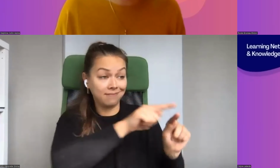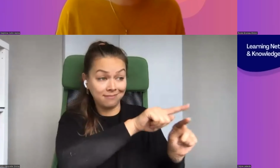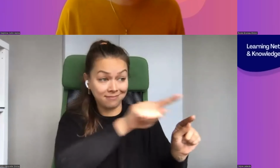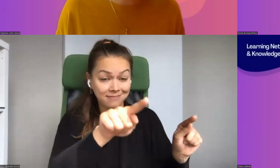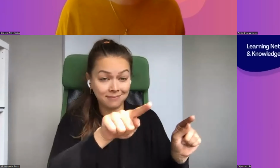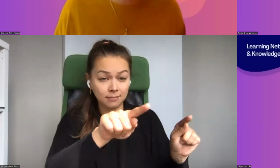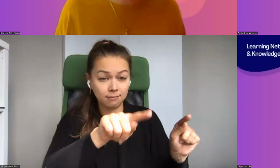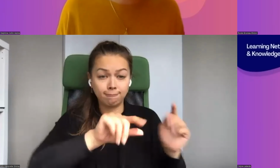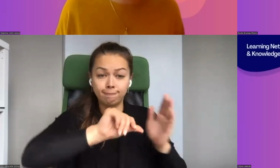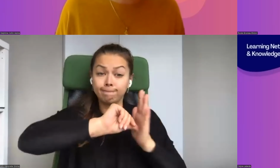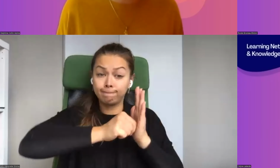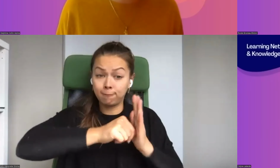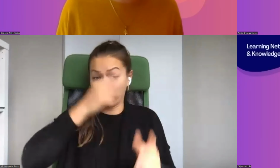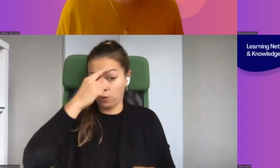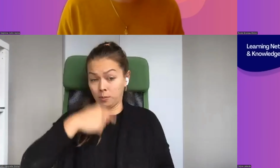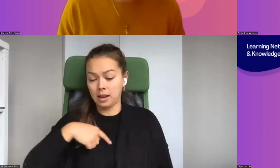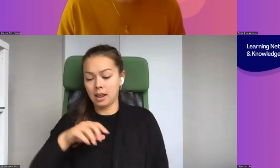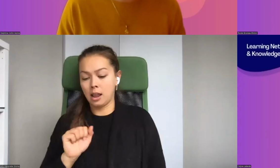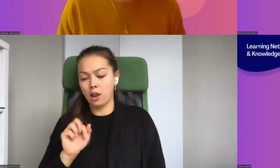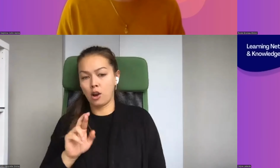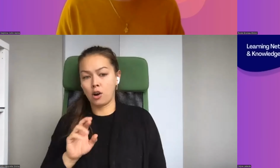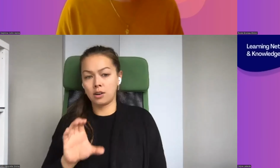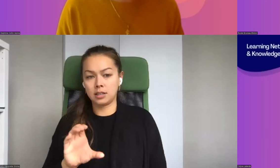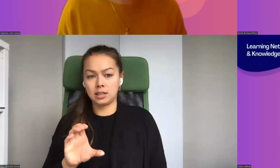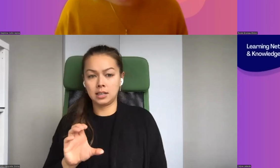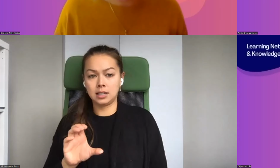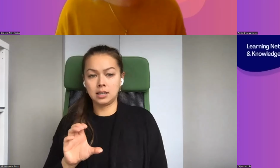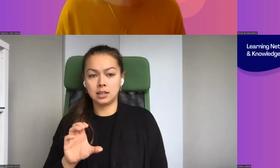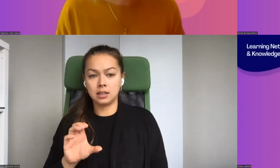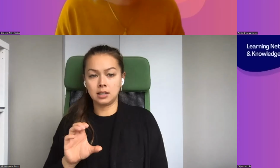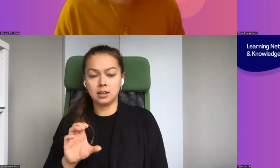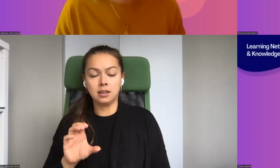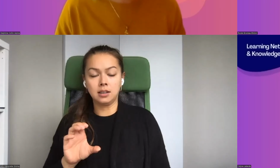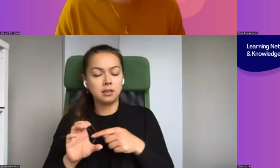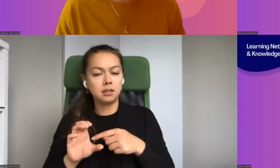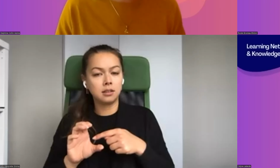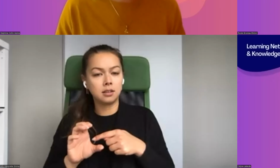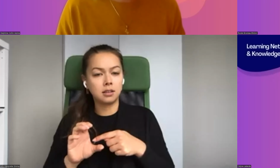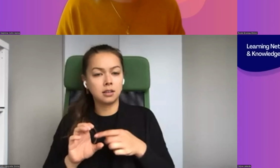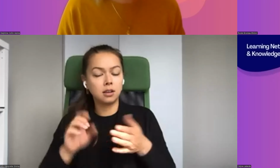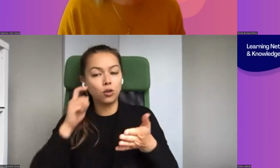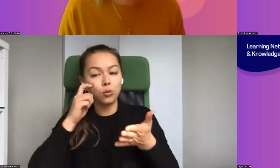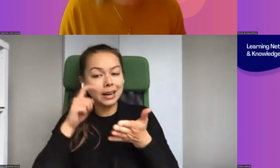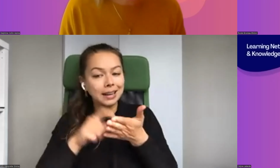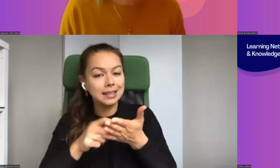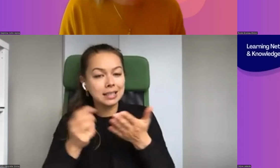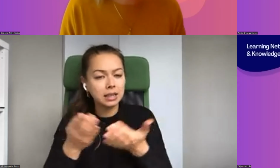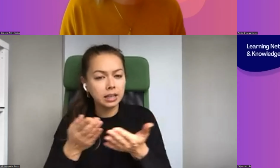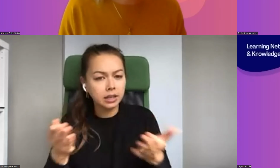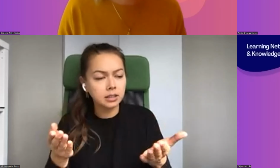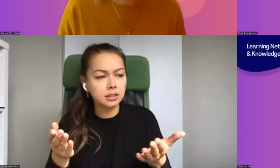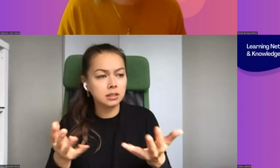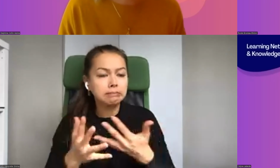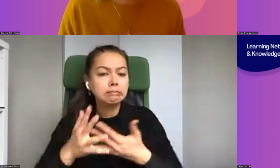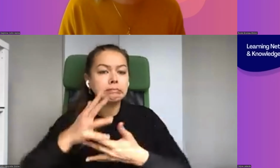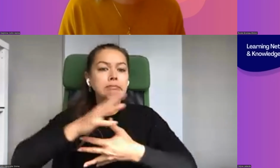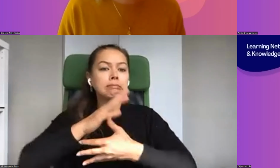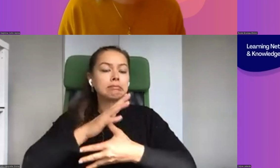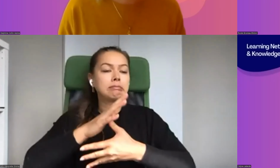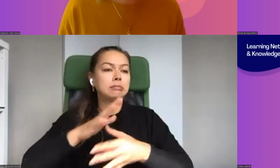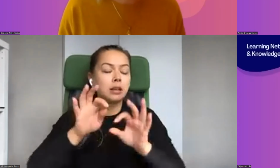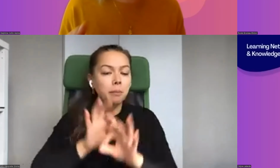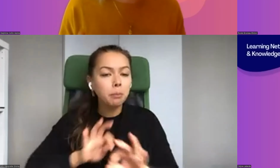really brings to light things that have been recognized as being very important in several communities, things that resonate and that might